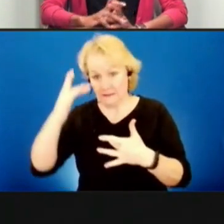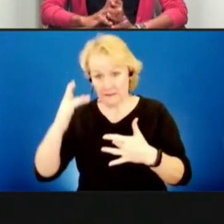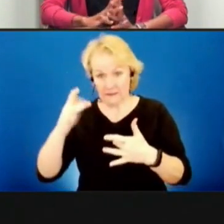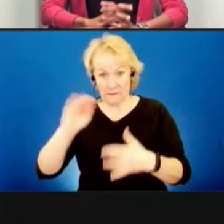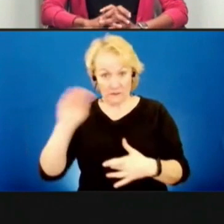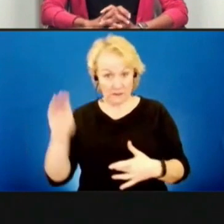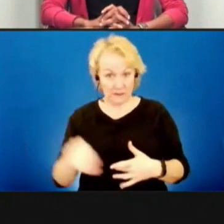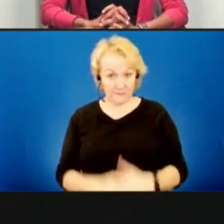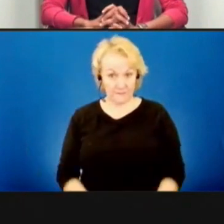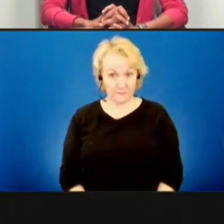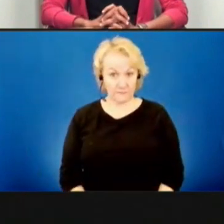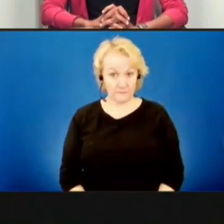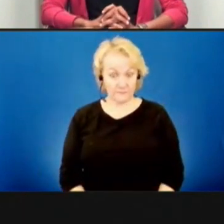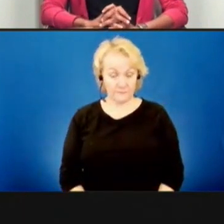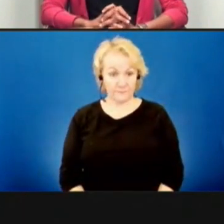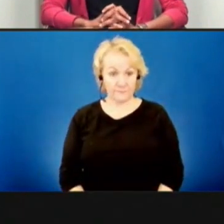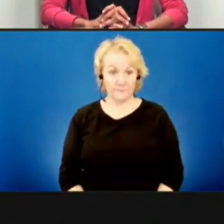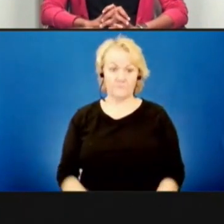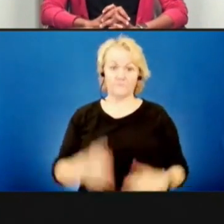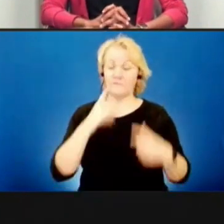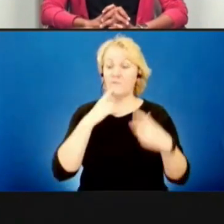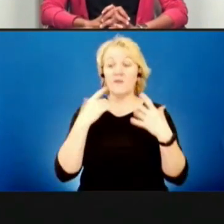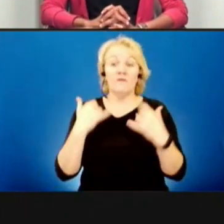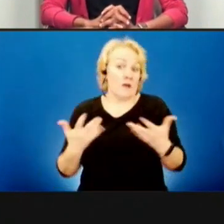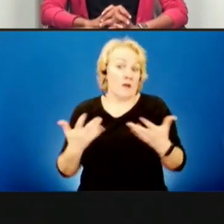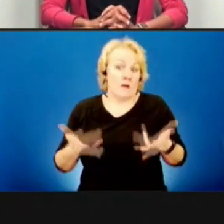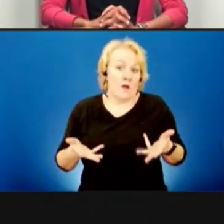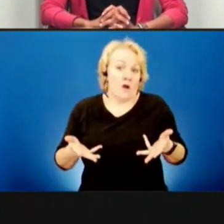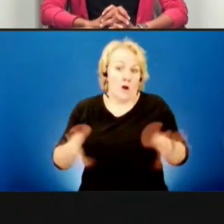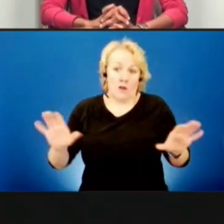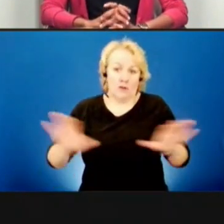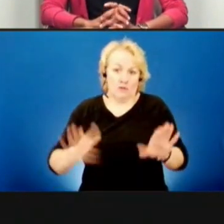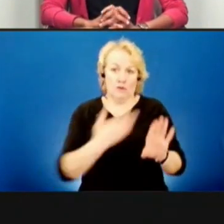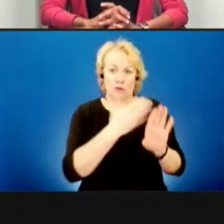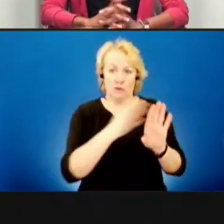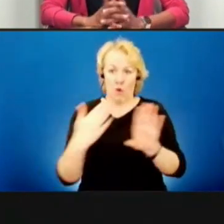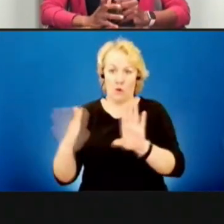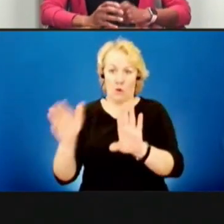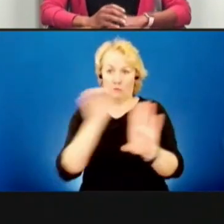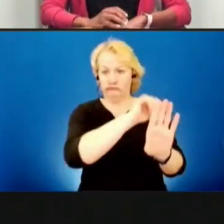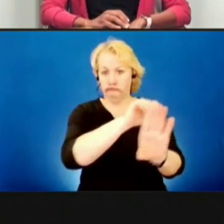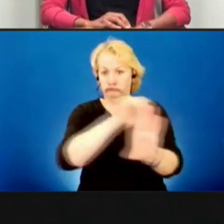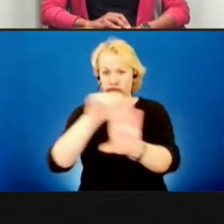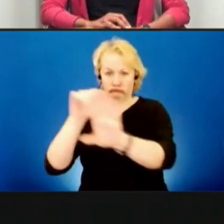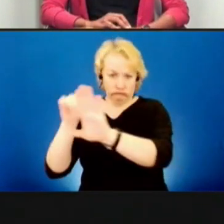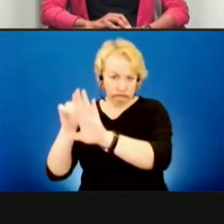At this point, we are already doing door-to-door